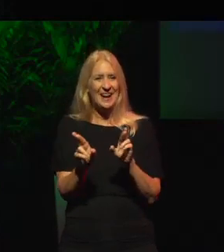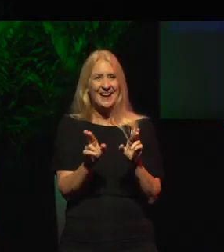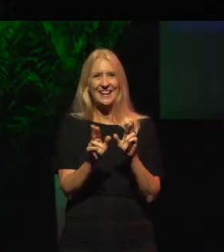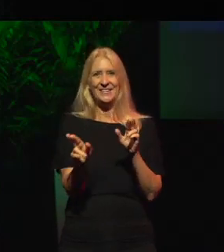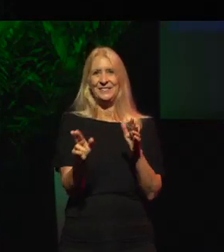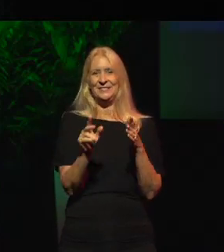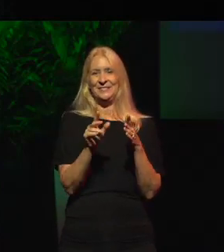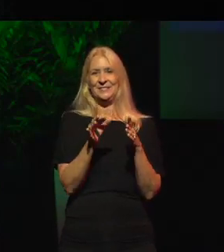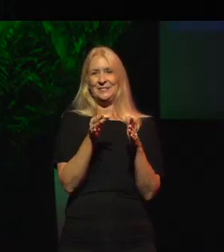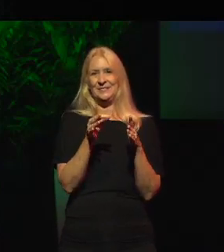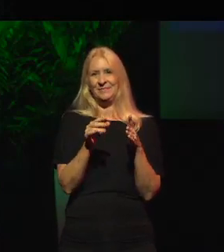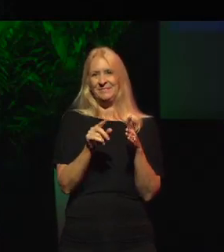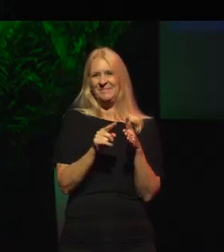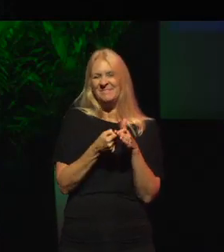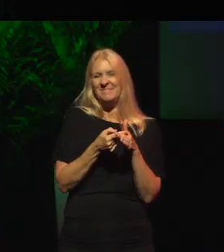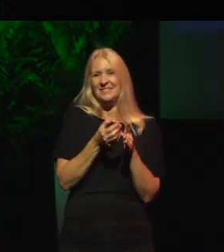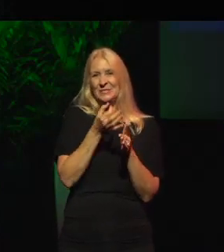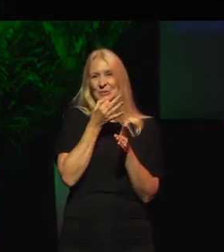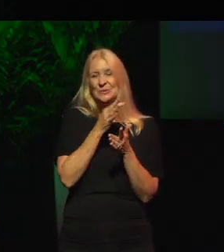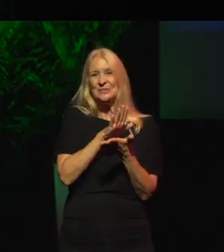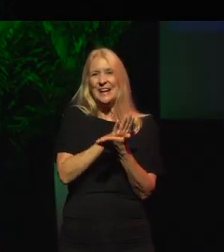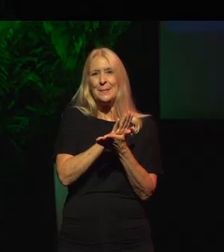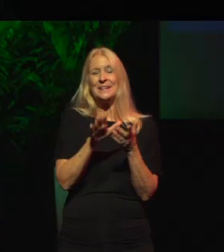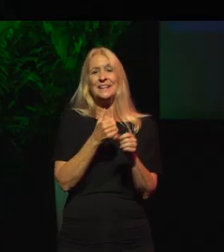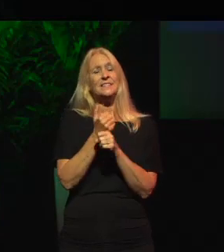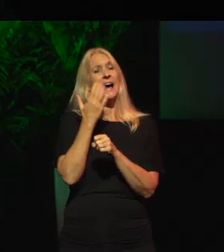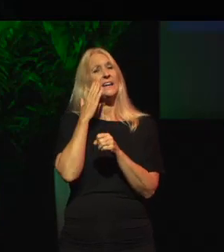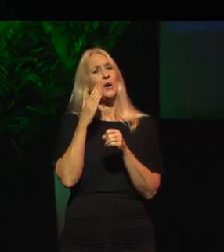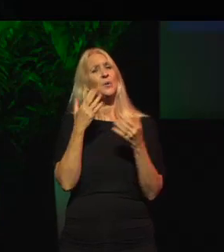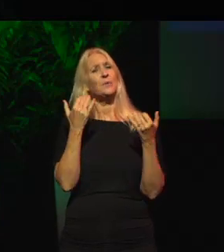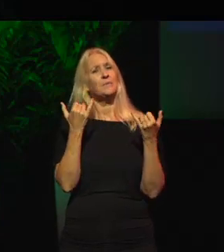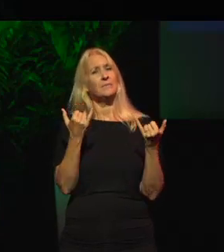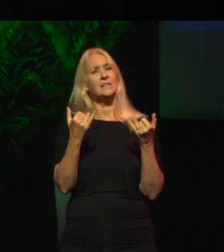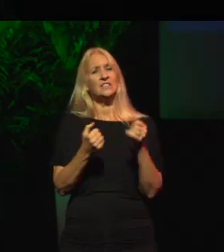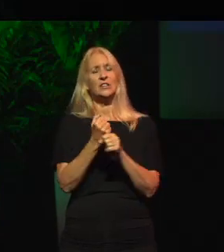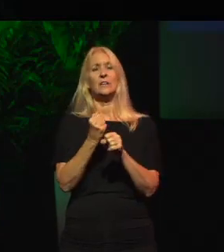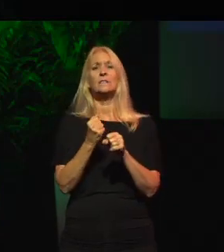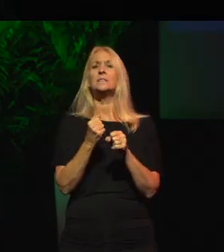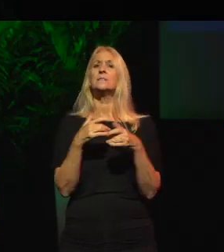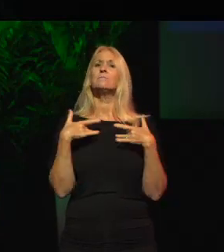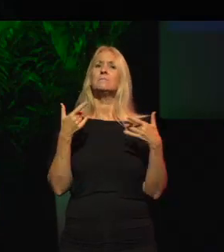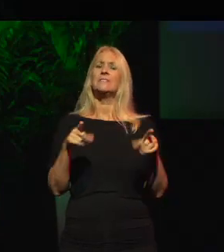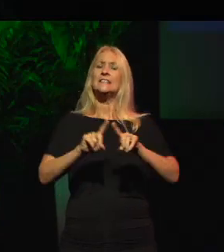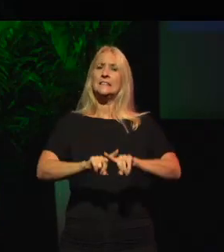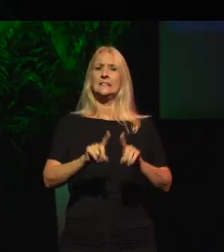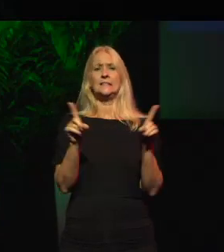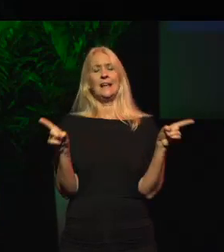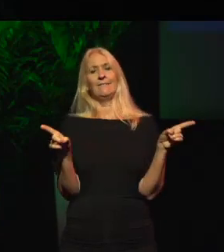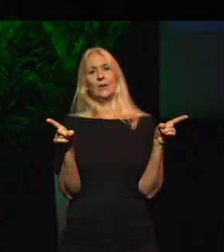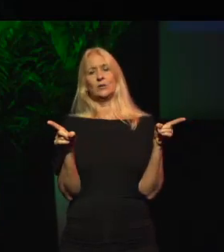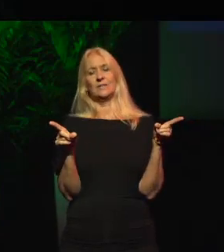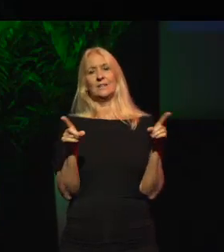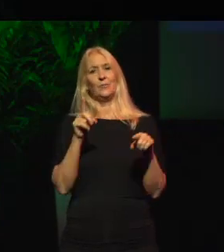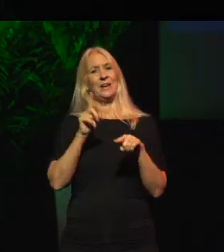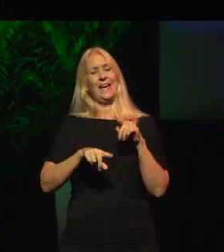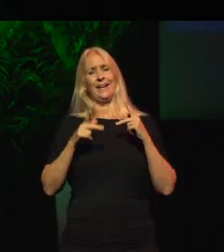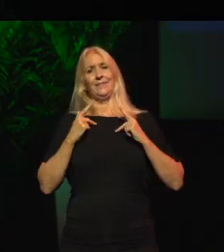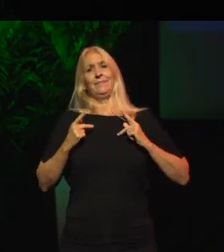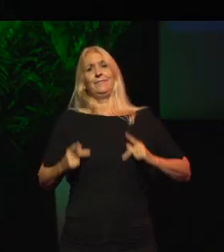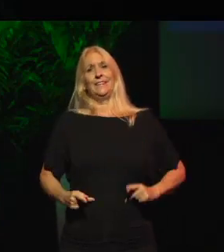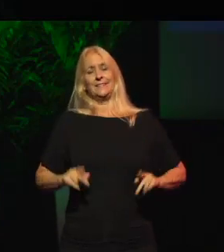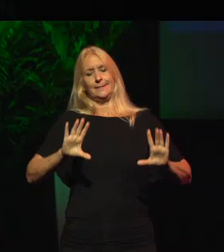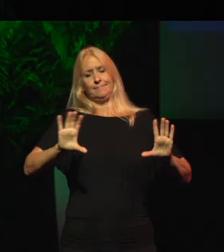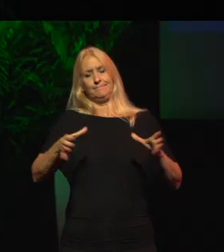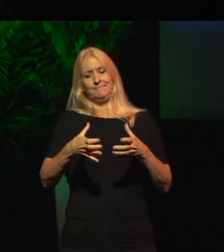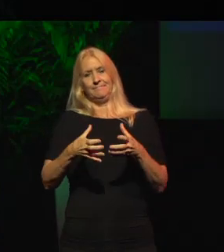of the academic year, and I also know how different this year's event was due to our inability to be physically present with each